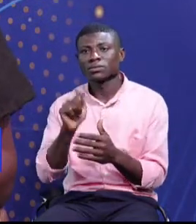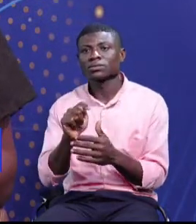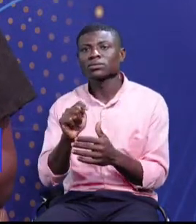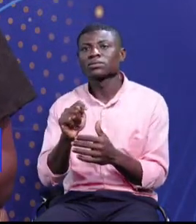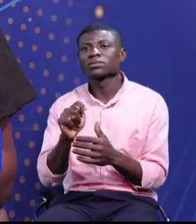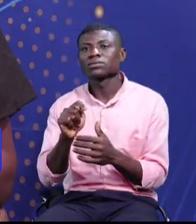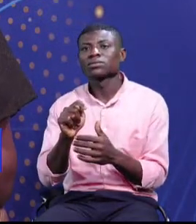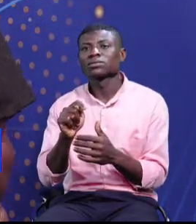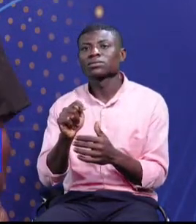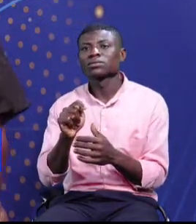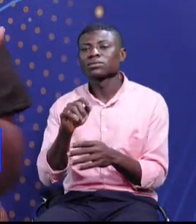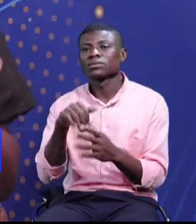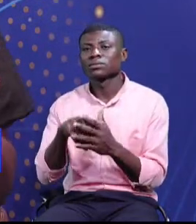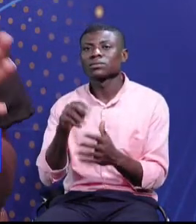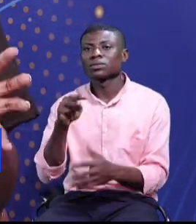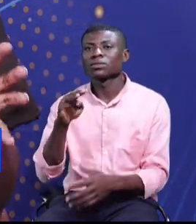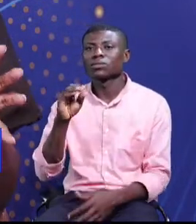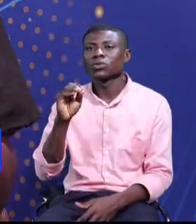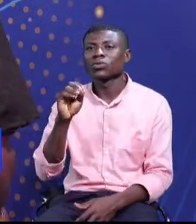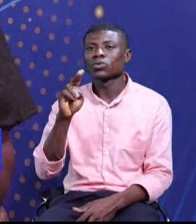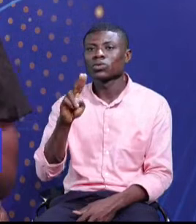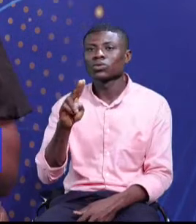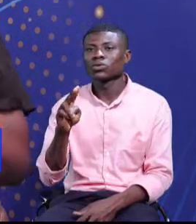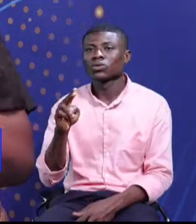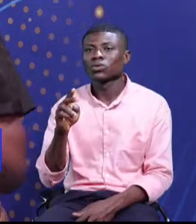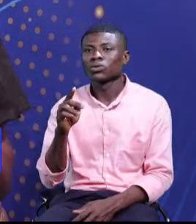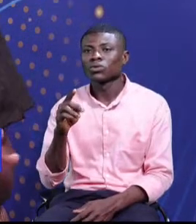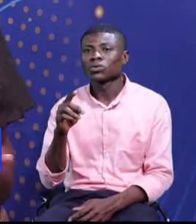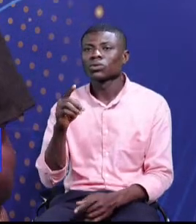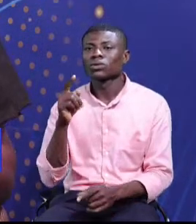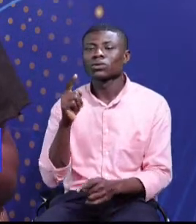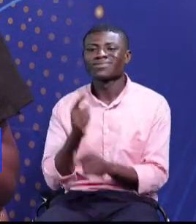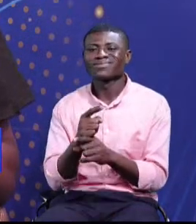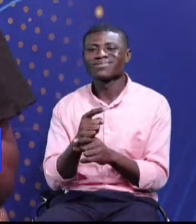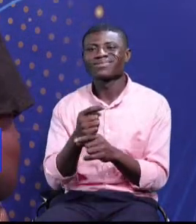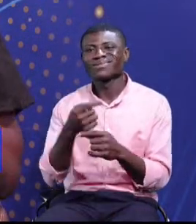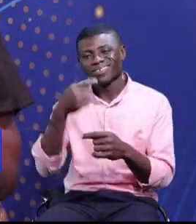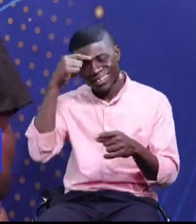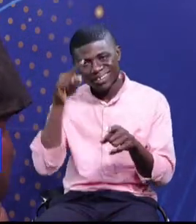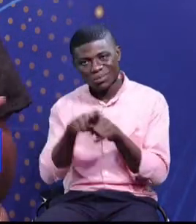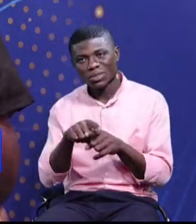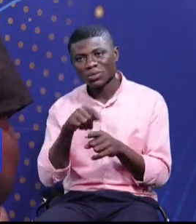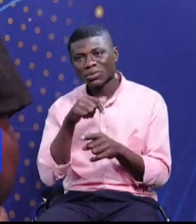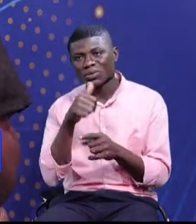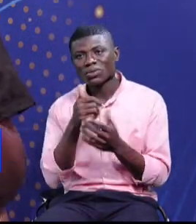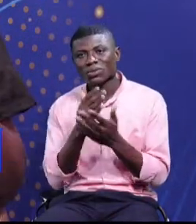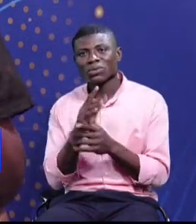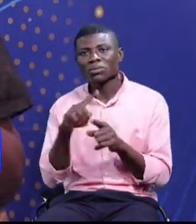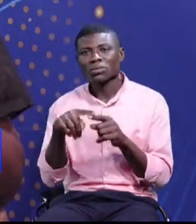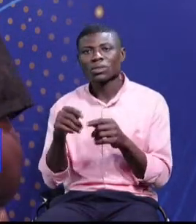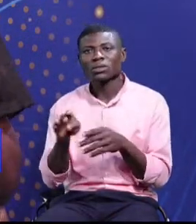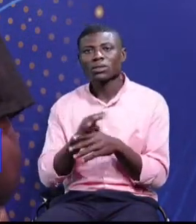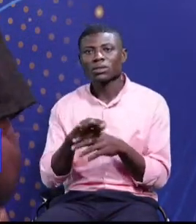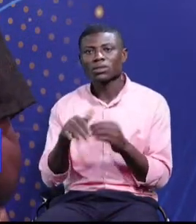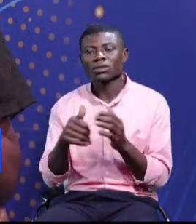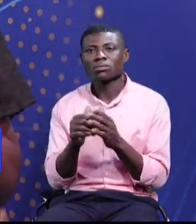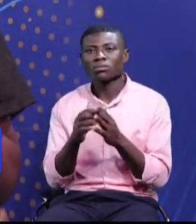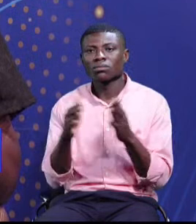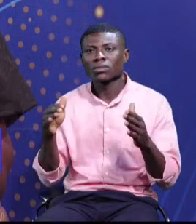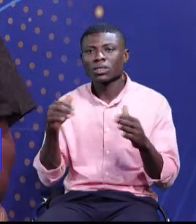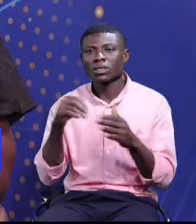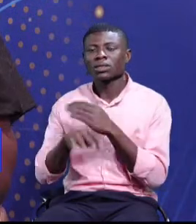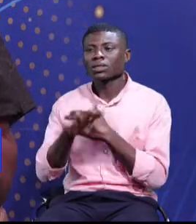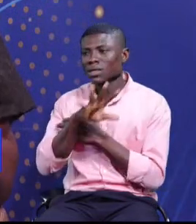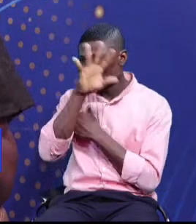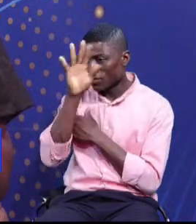Okay. And the MOU that they just had was now null and void. And, you know, this company are rapidly expanding throughout